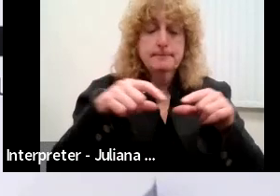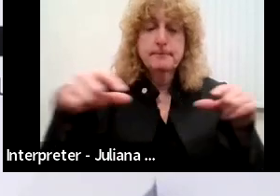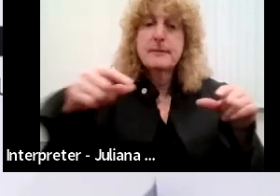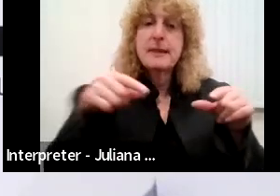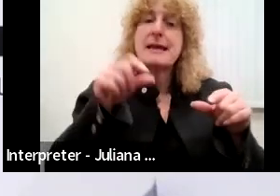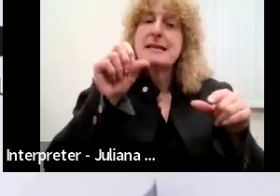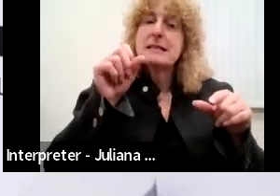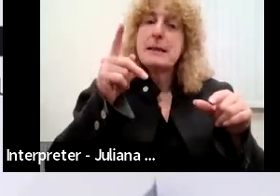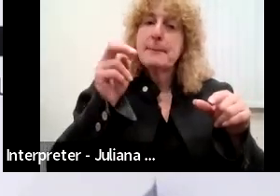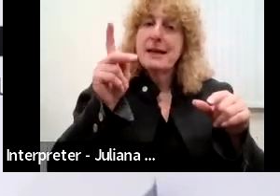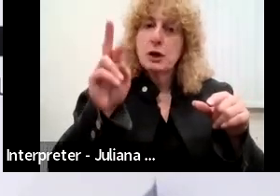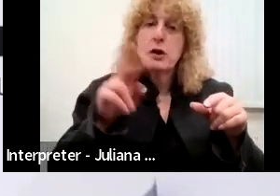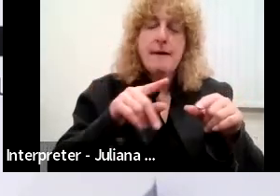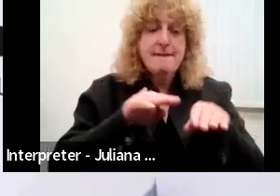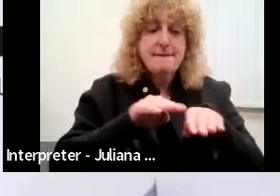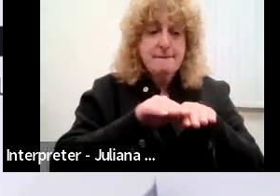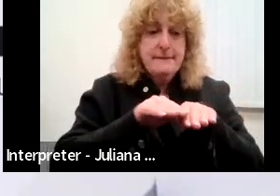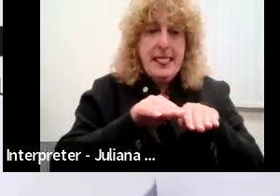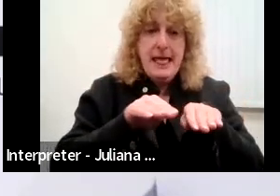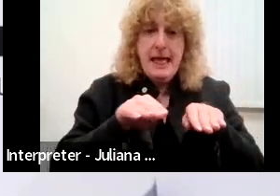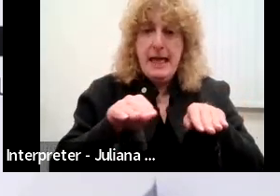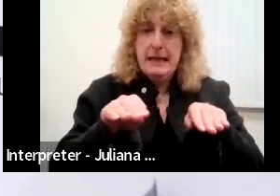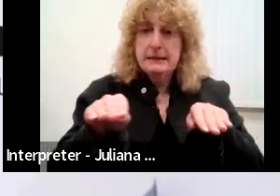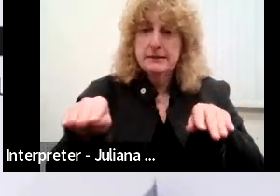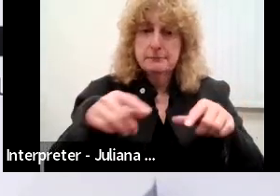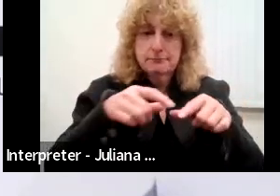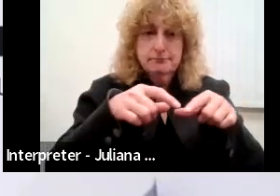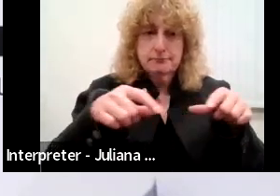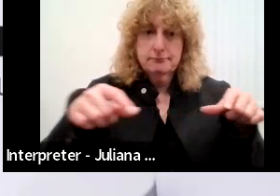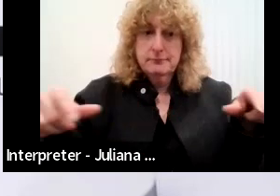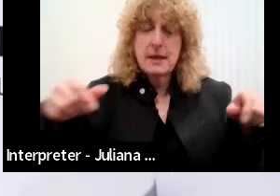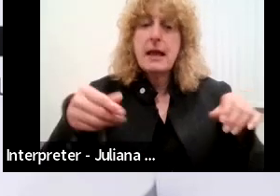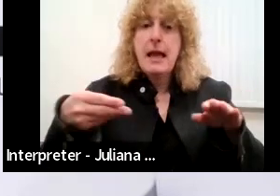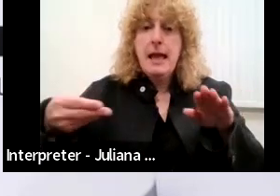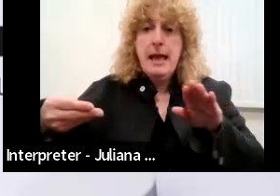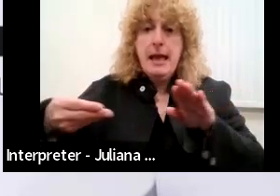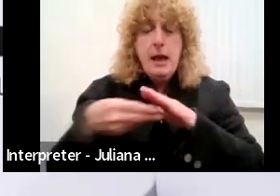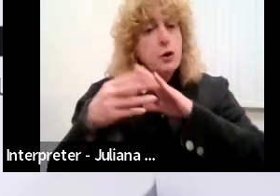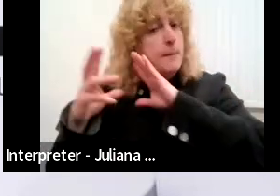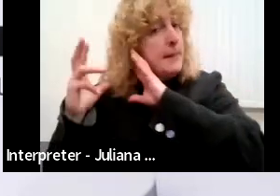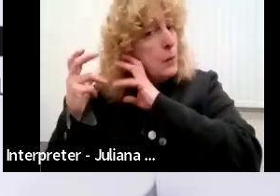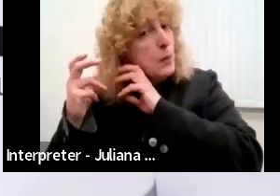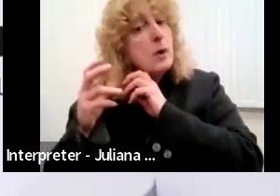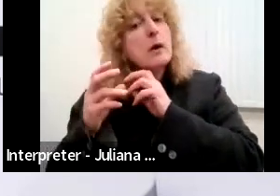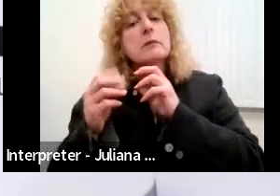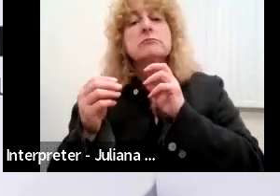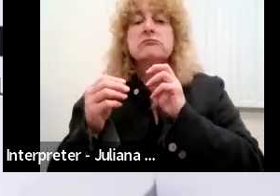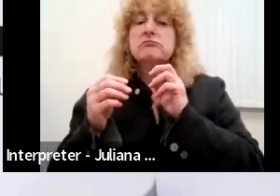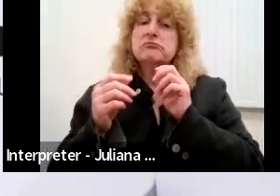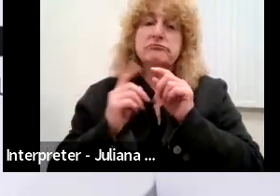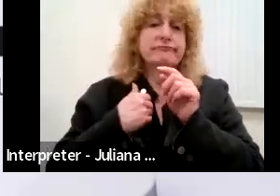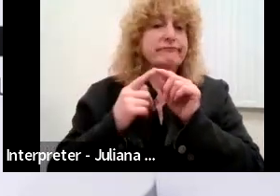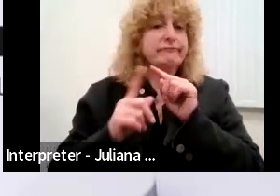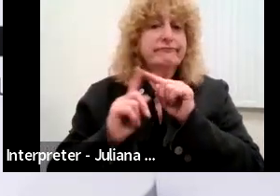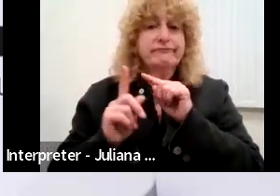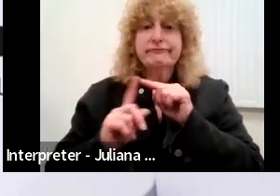is flat, and it's like a long rectangle, and it can fit under your pillow, and it can play pretty much anything that